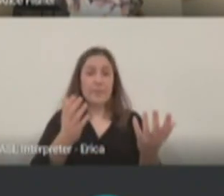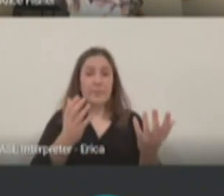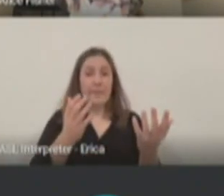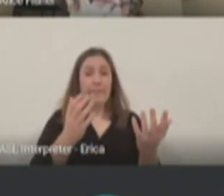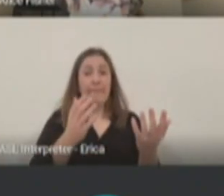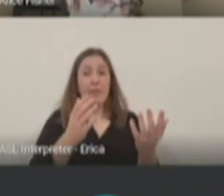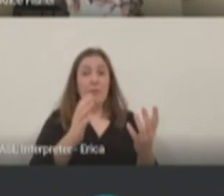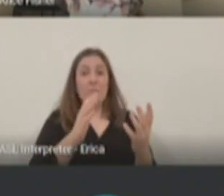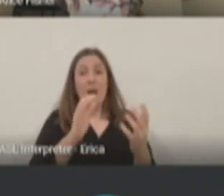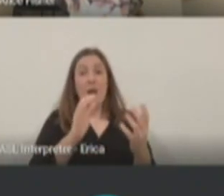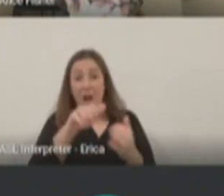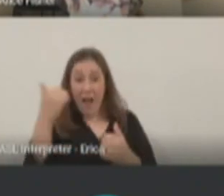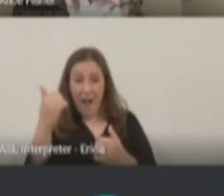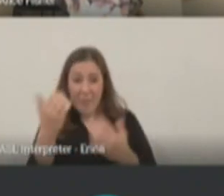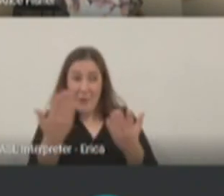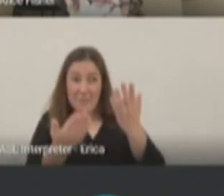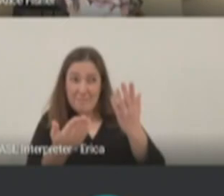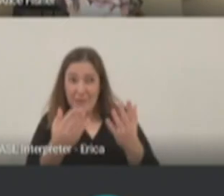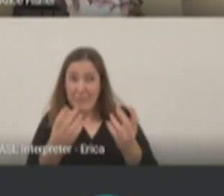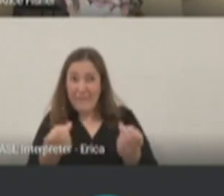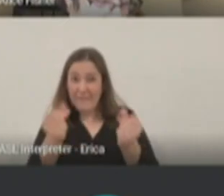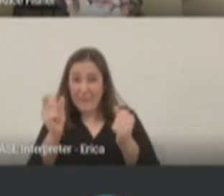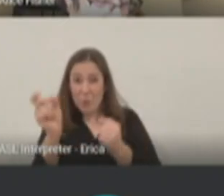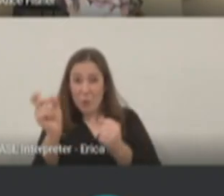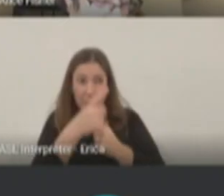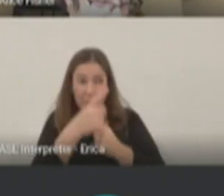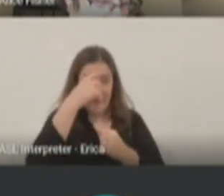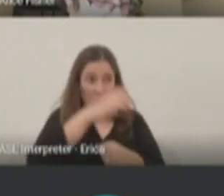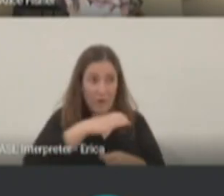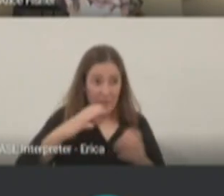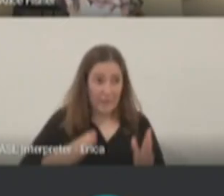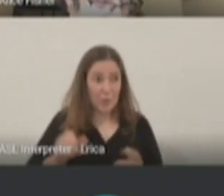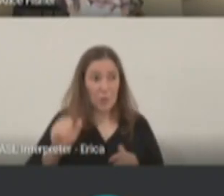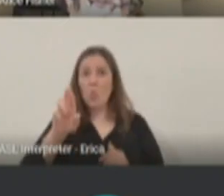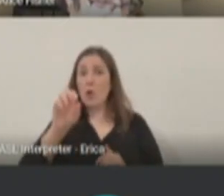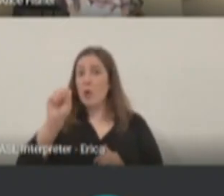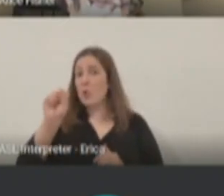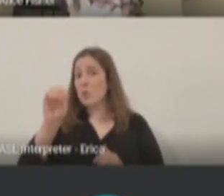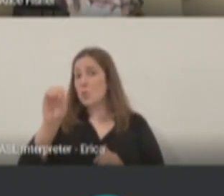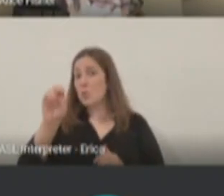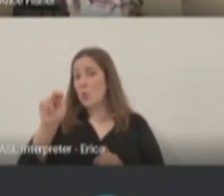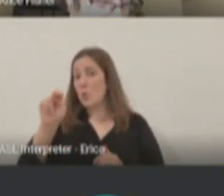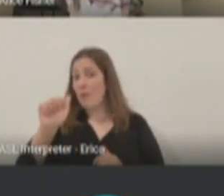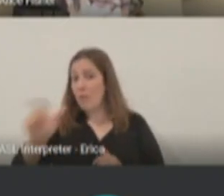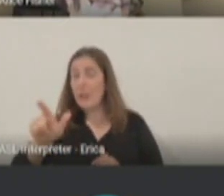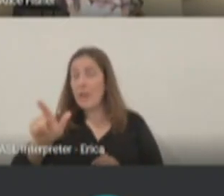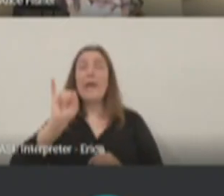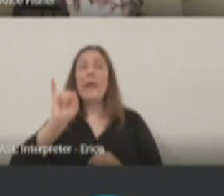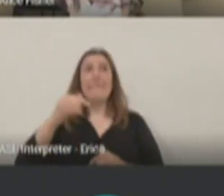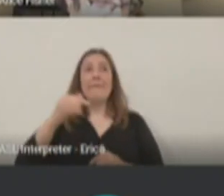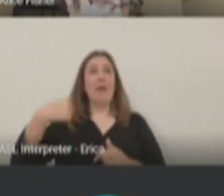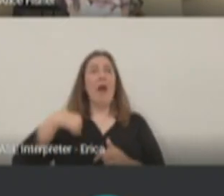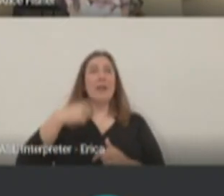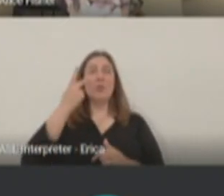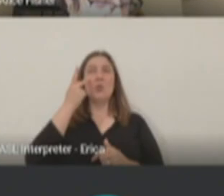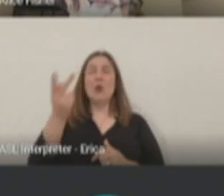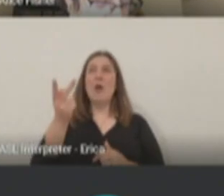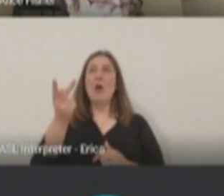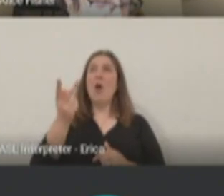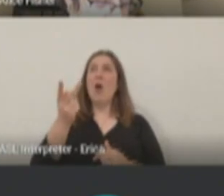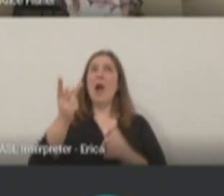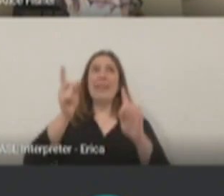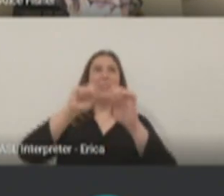quick question either for you or the commissioner is, if when I saw the